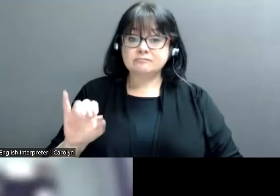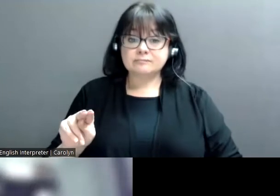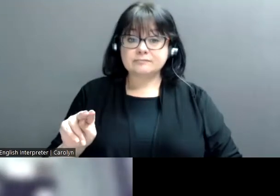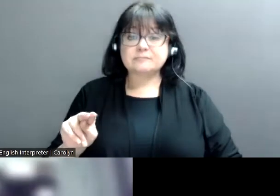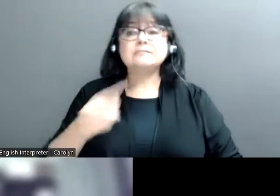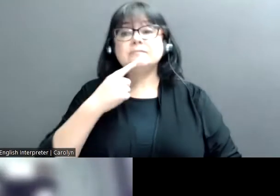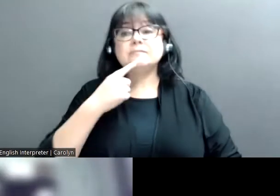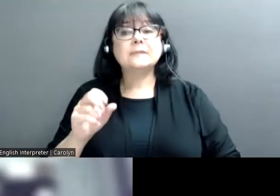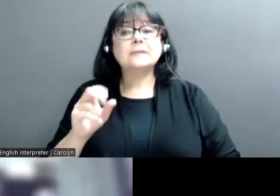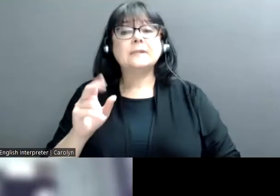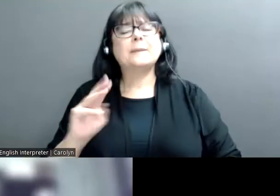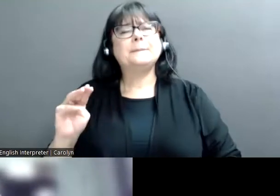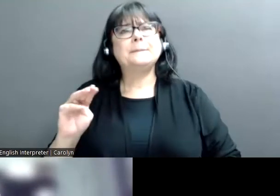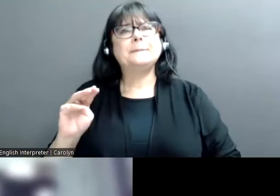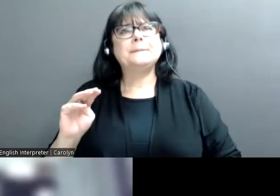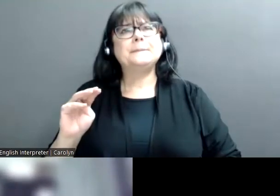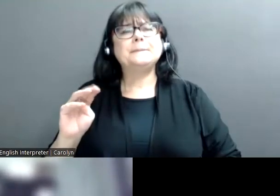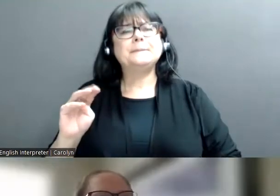Yeah, so